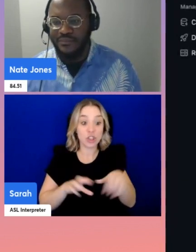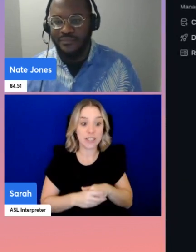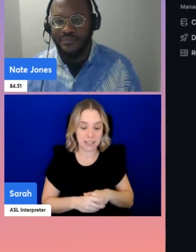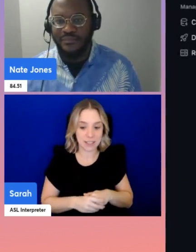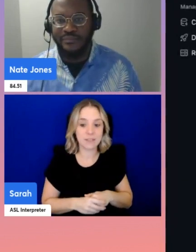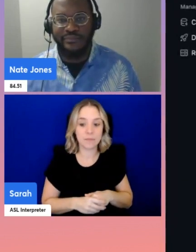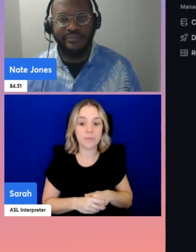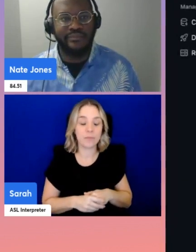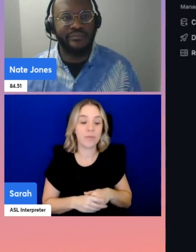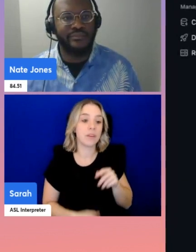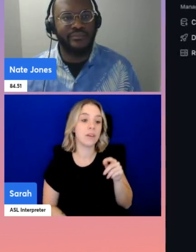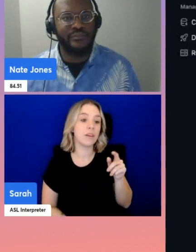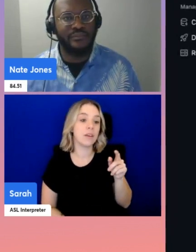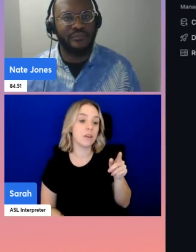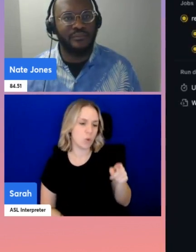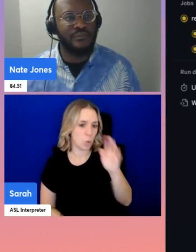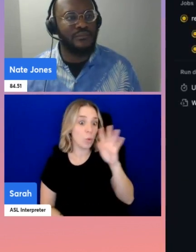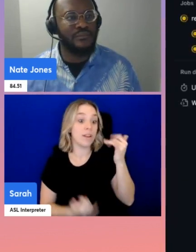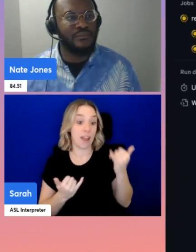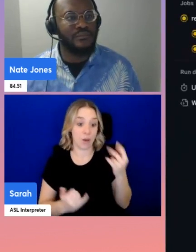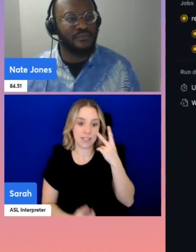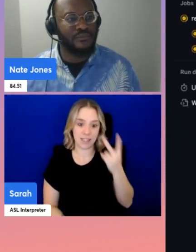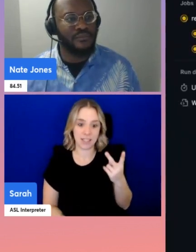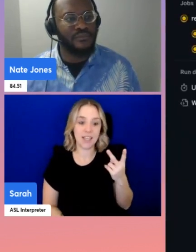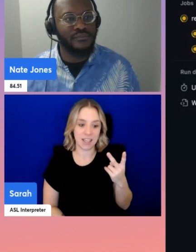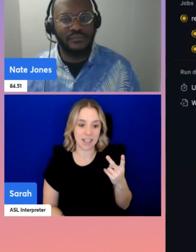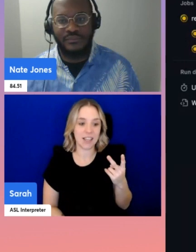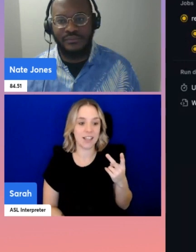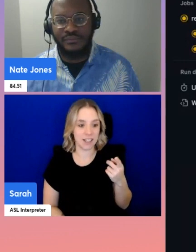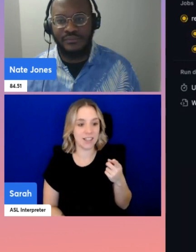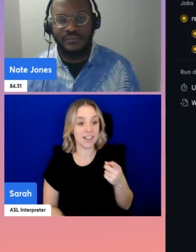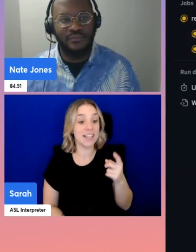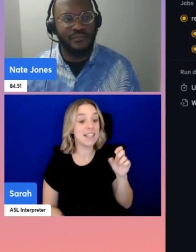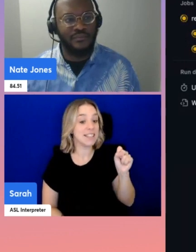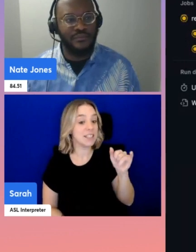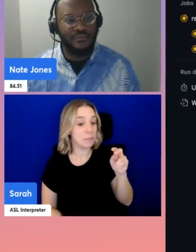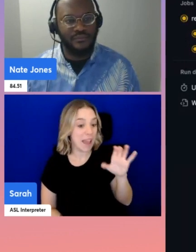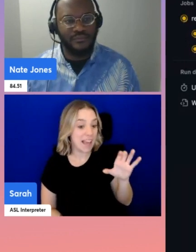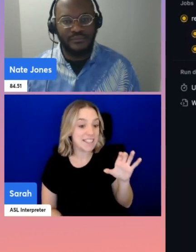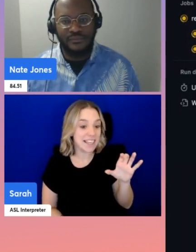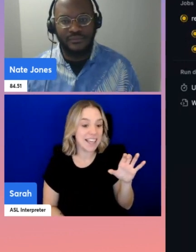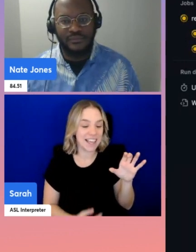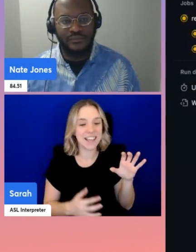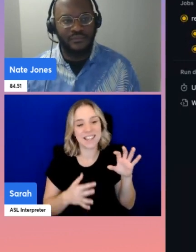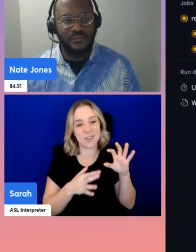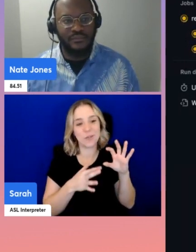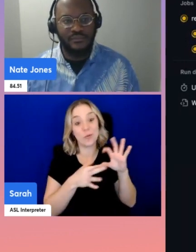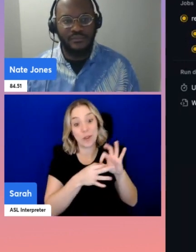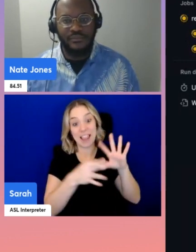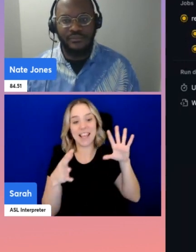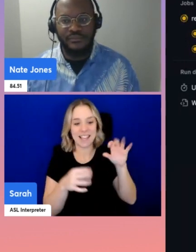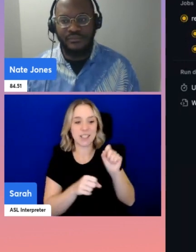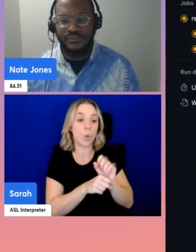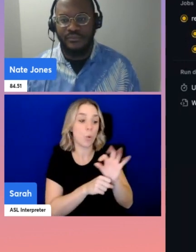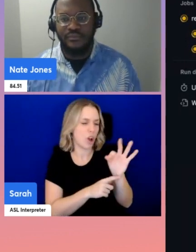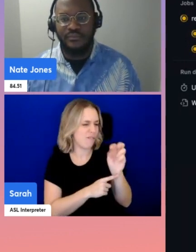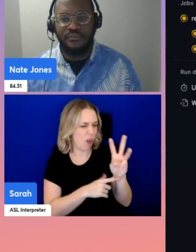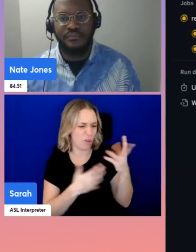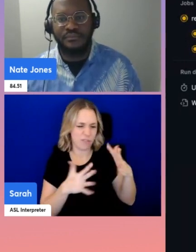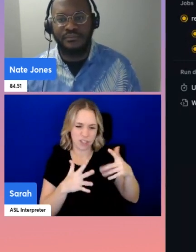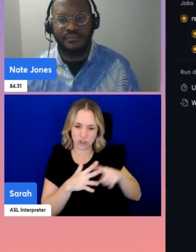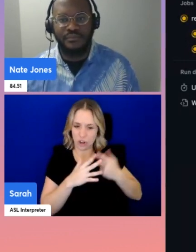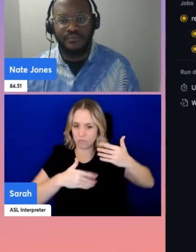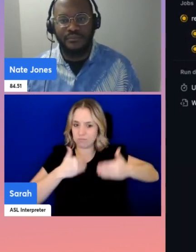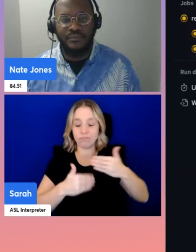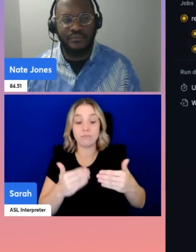you will now see that our semantic release workflow has kicked off. So this will automatically take a look at